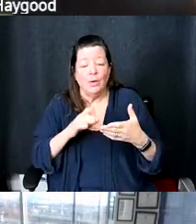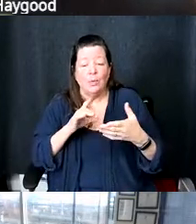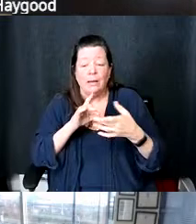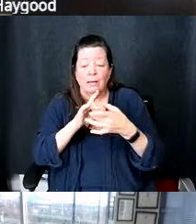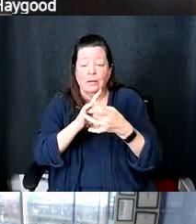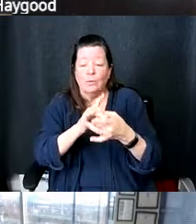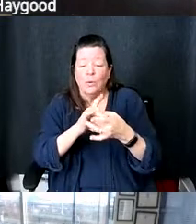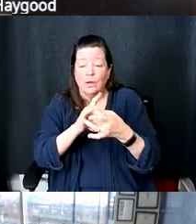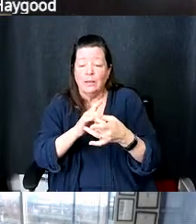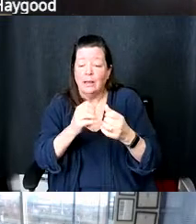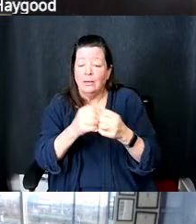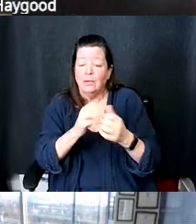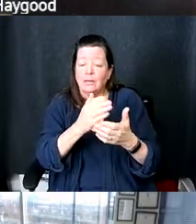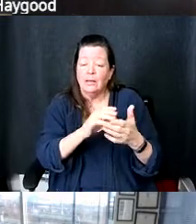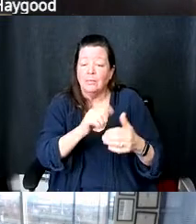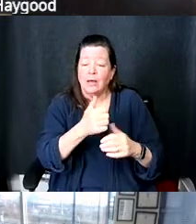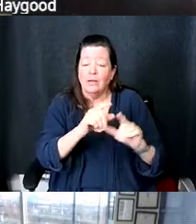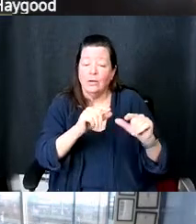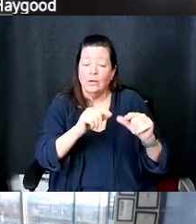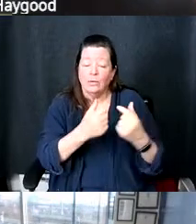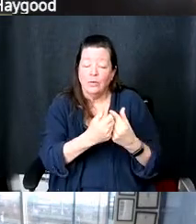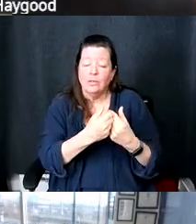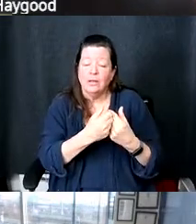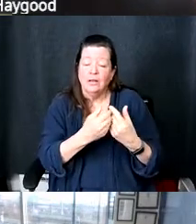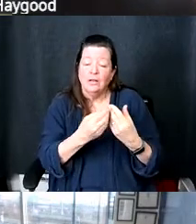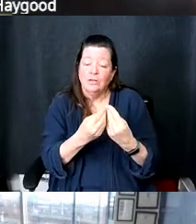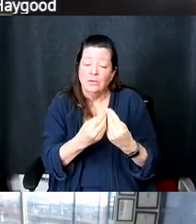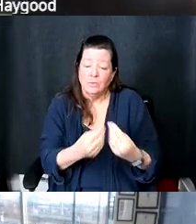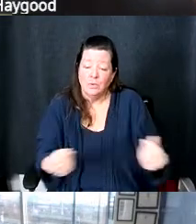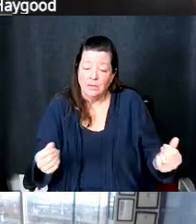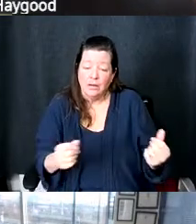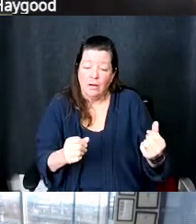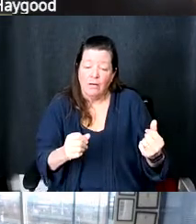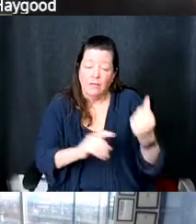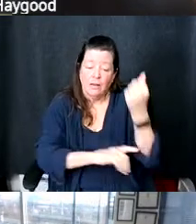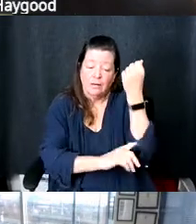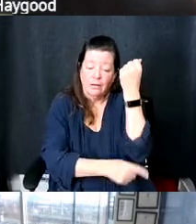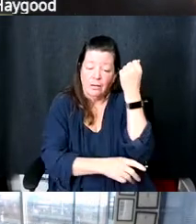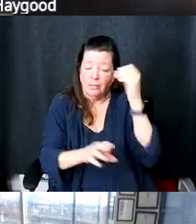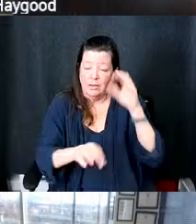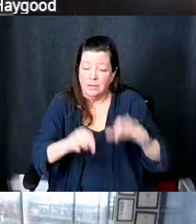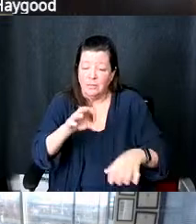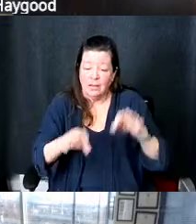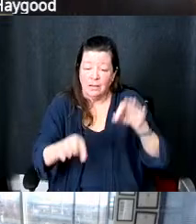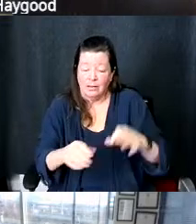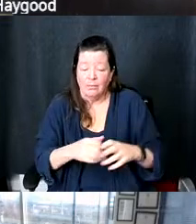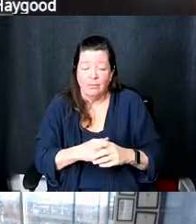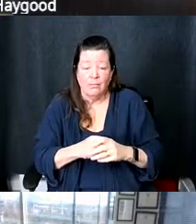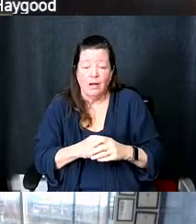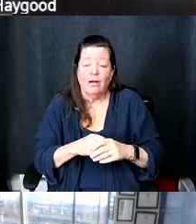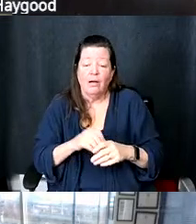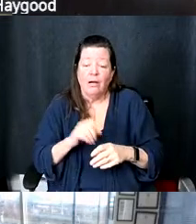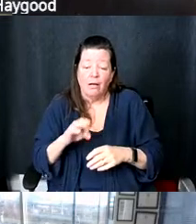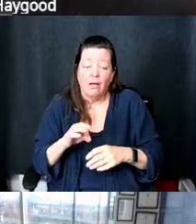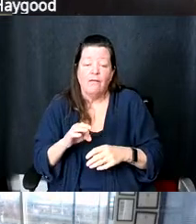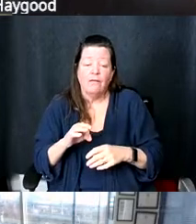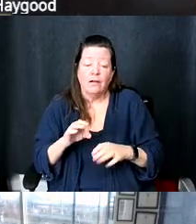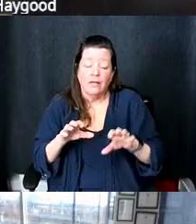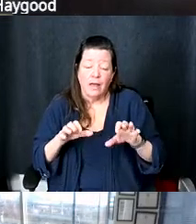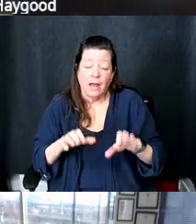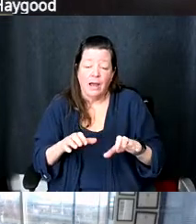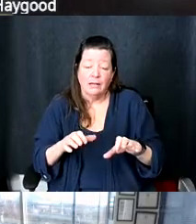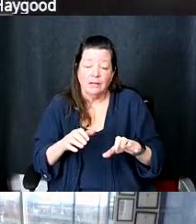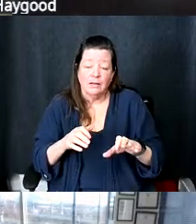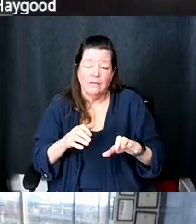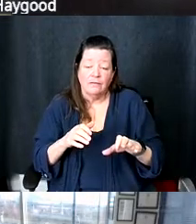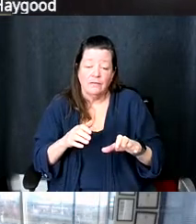to address trash and whatnot along, I'll say, the active transportation pathway. Because I don't see